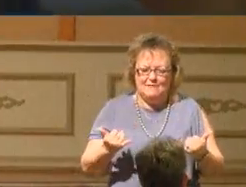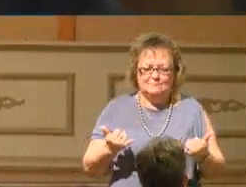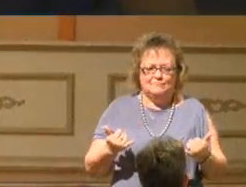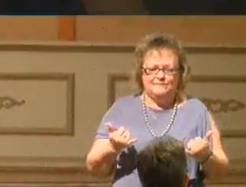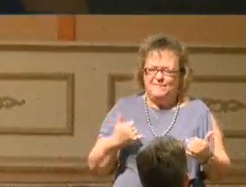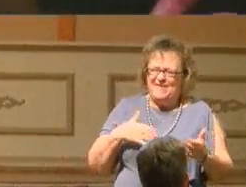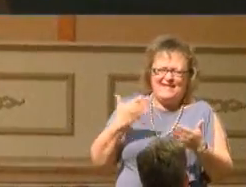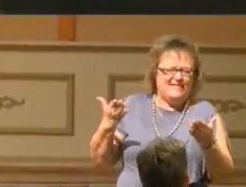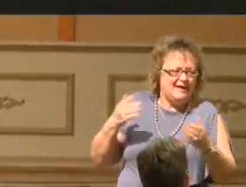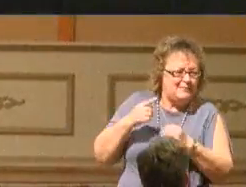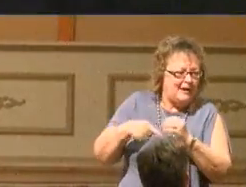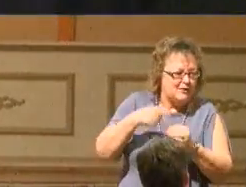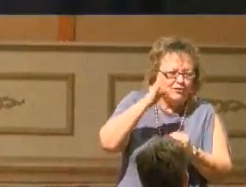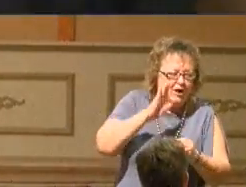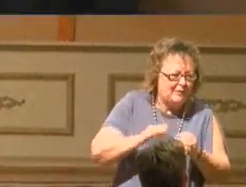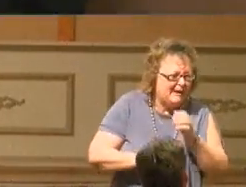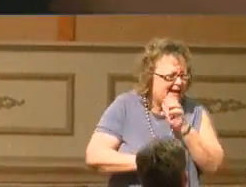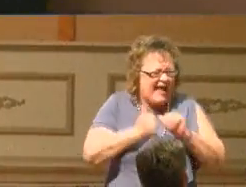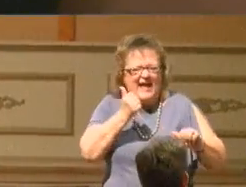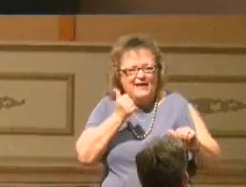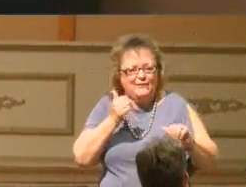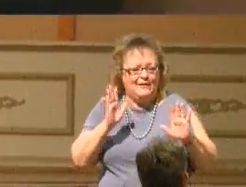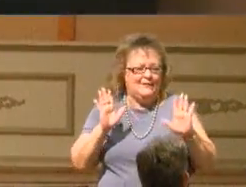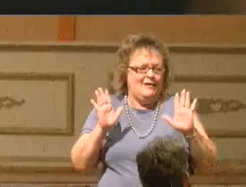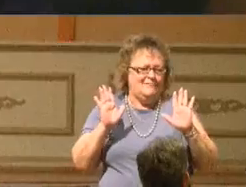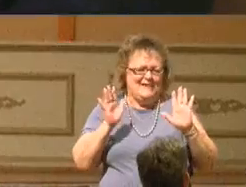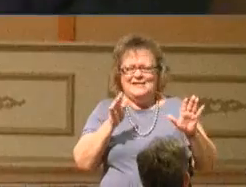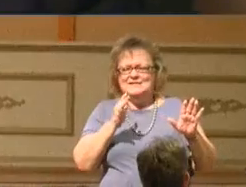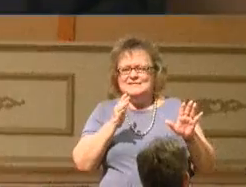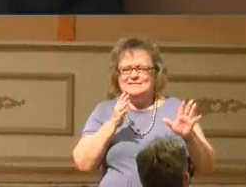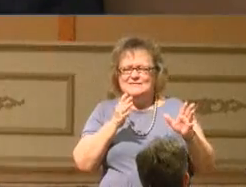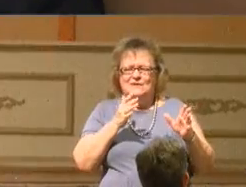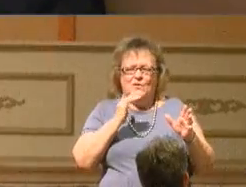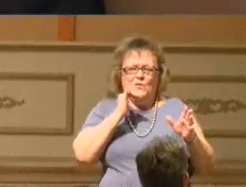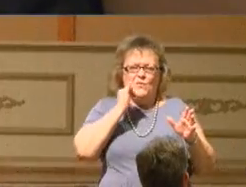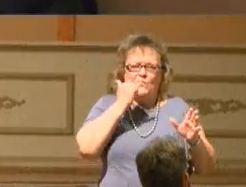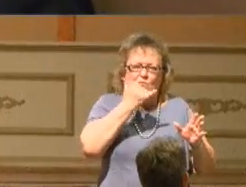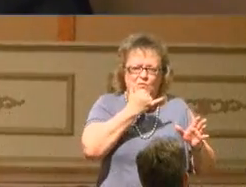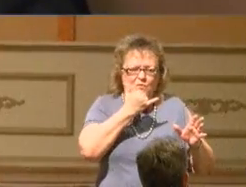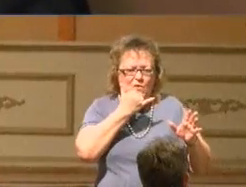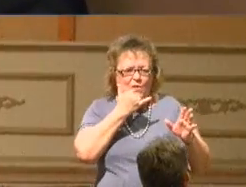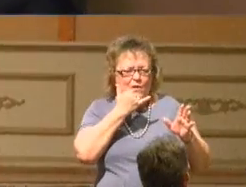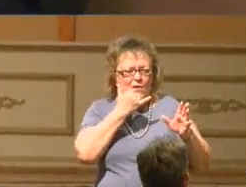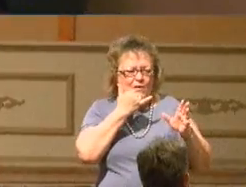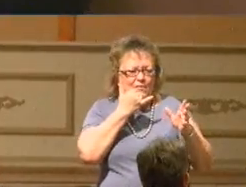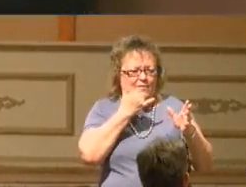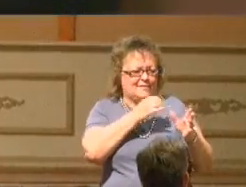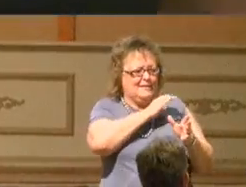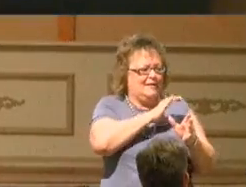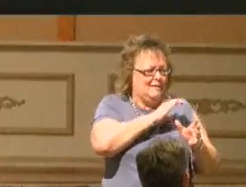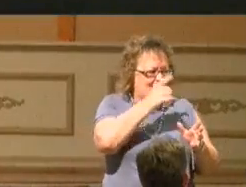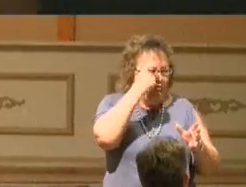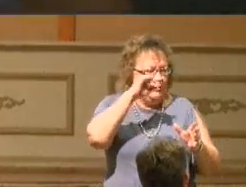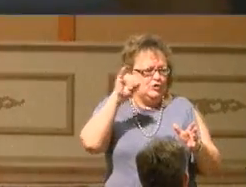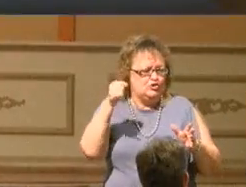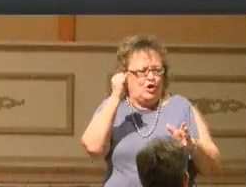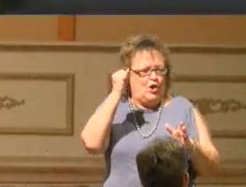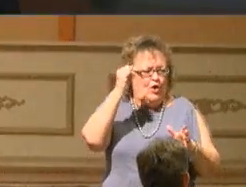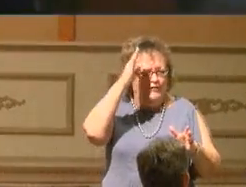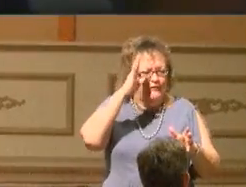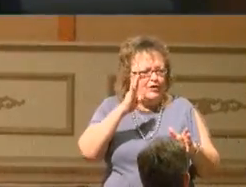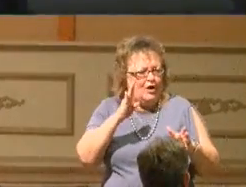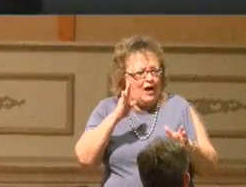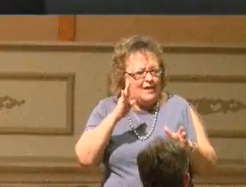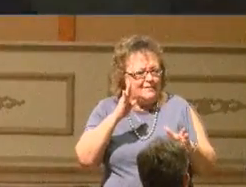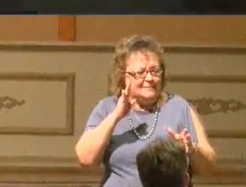that thing of God being angry and things, that's the wrong persona to give for Jehovah God,